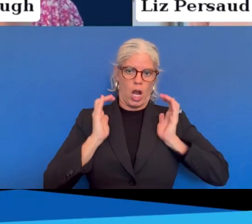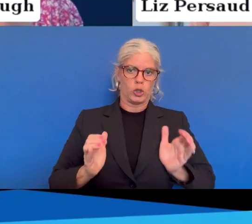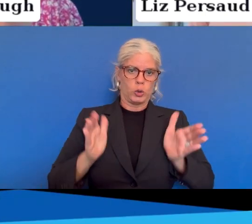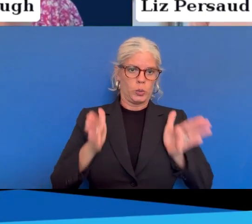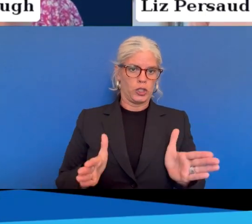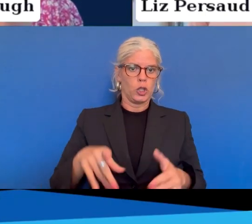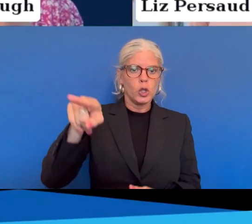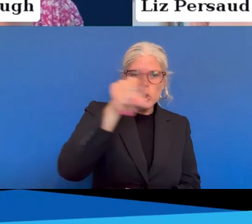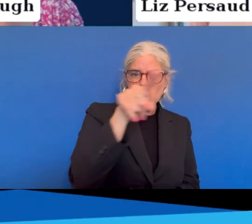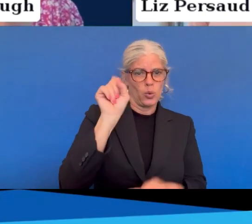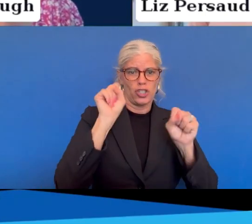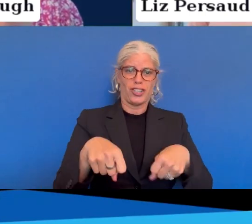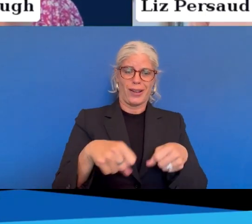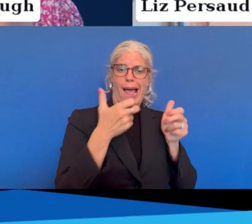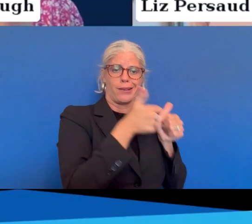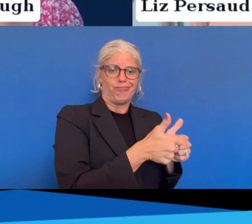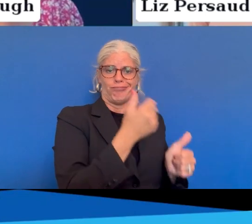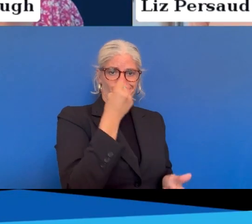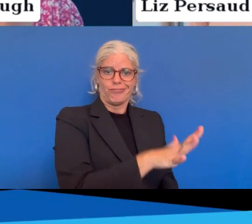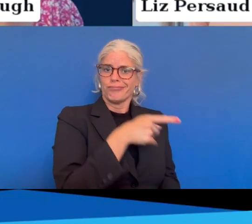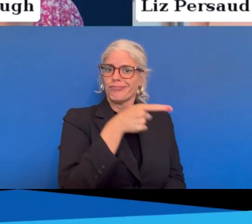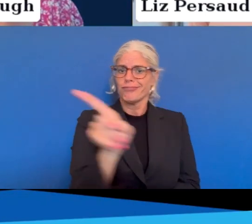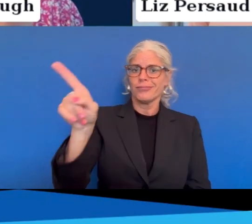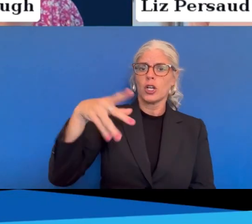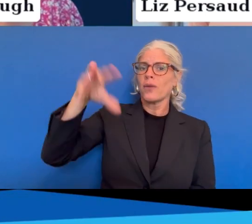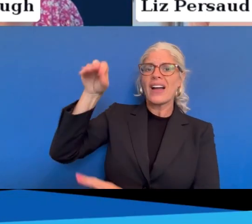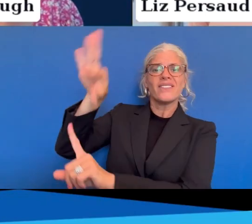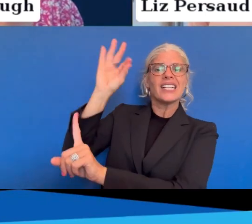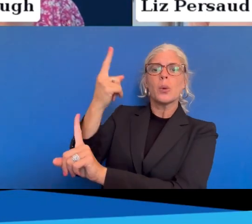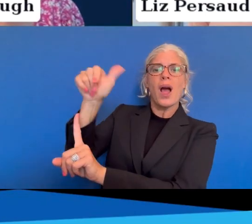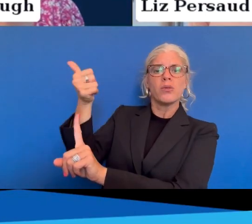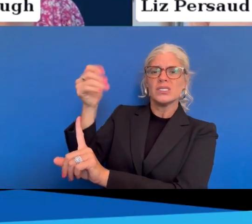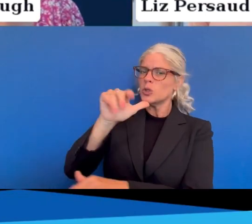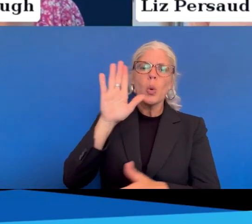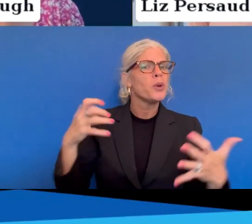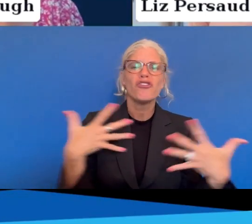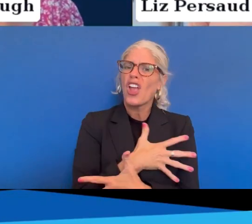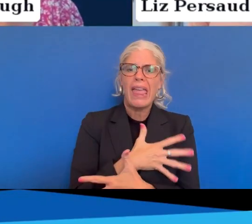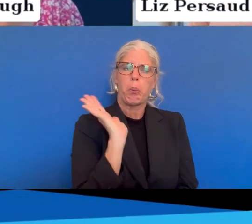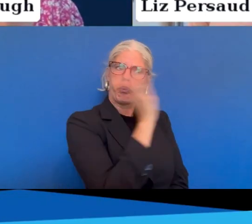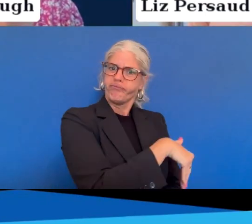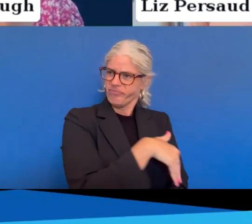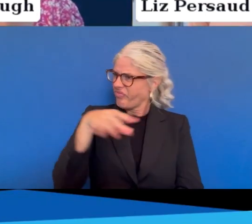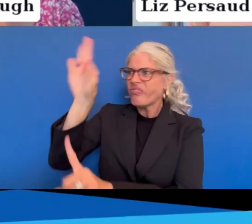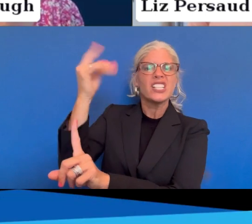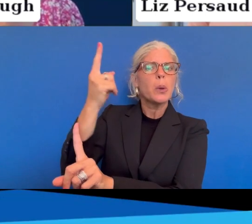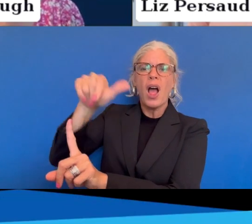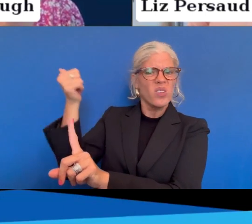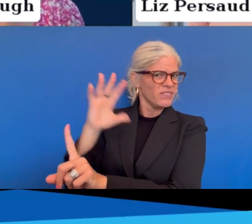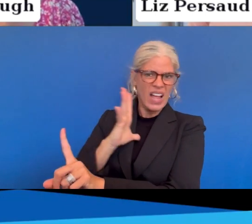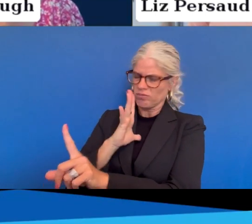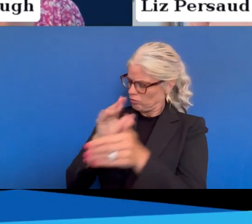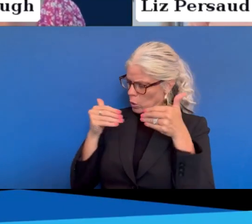here. You are the consumer, and you absolutely could go somewhere else. And don't be afraid to let them know that and do